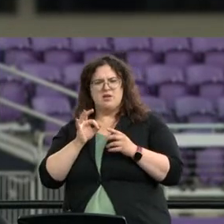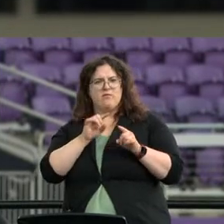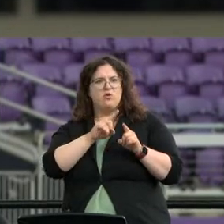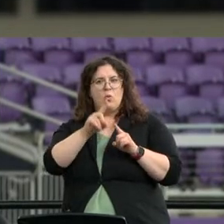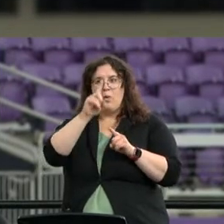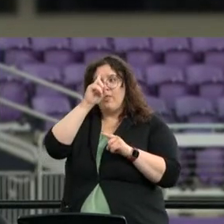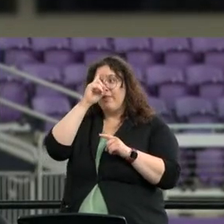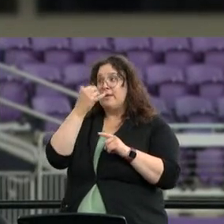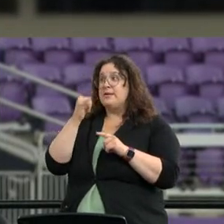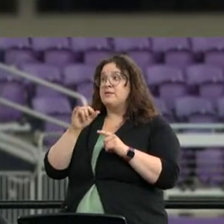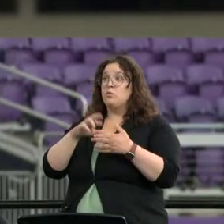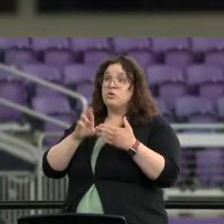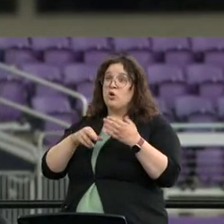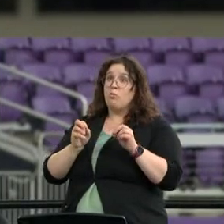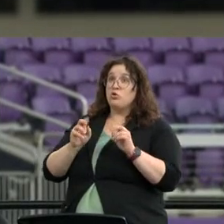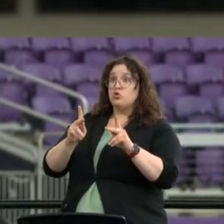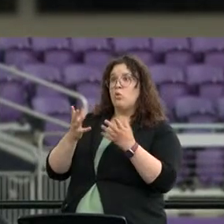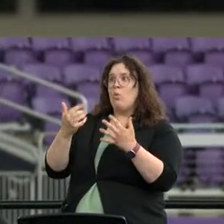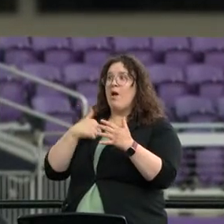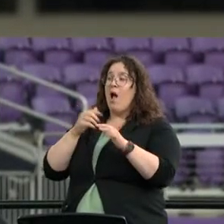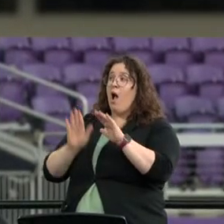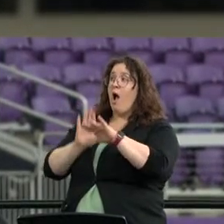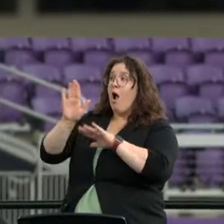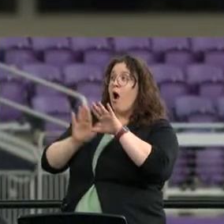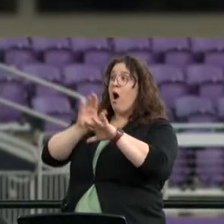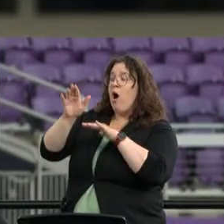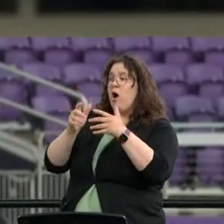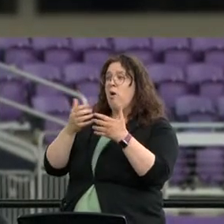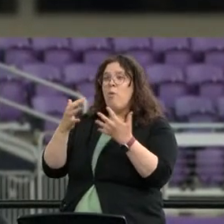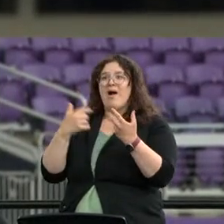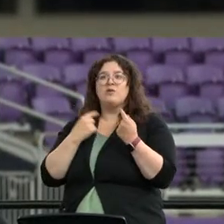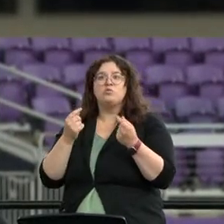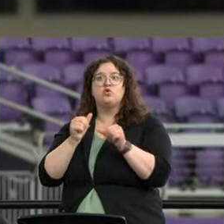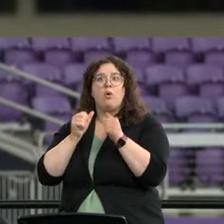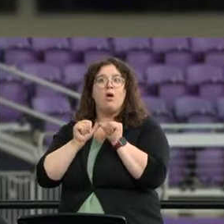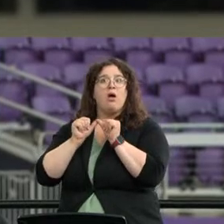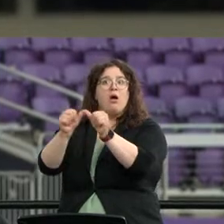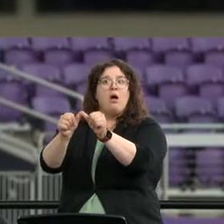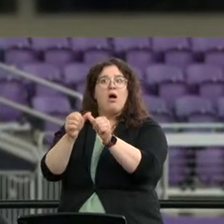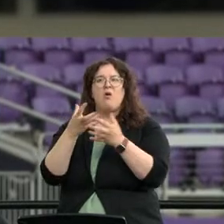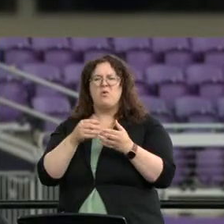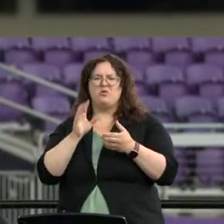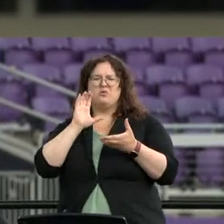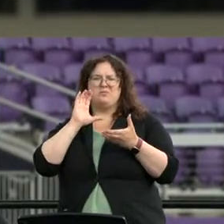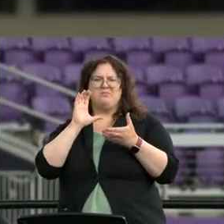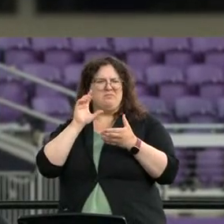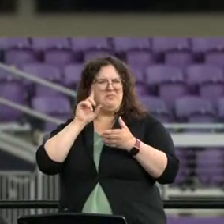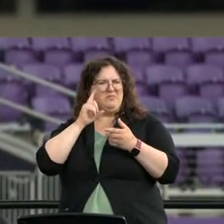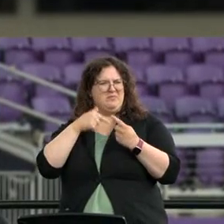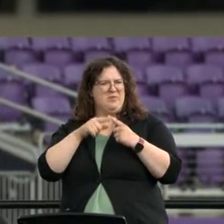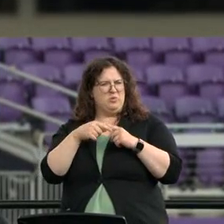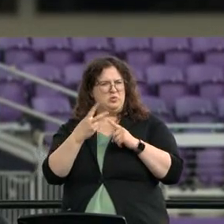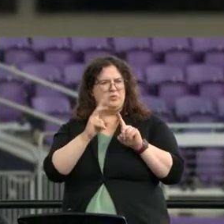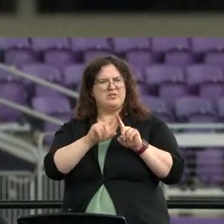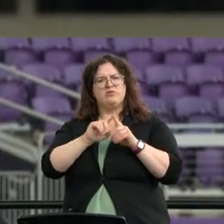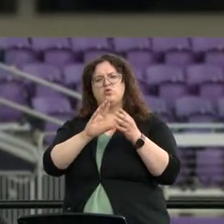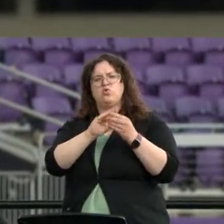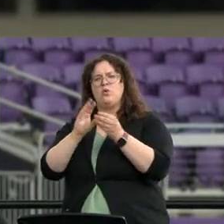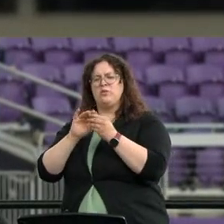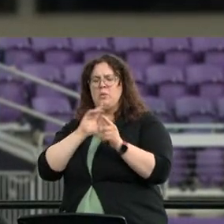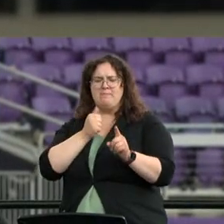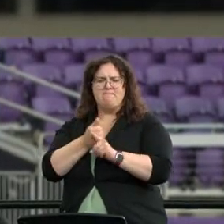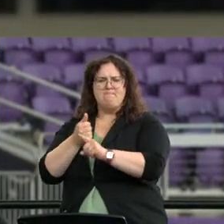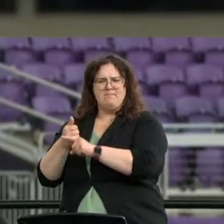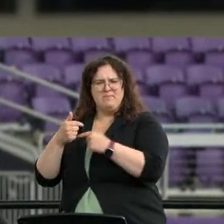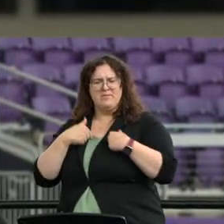still a result of opportunity or what you have done in the long term, I want you to consider a pair of stories that have had a significant impact on me.